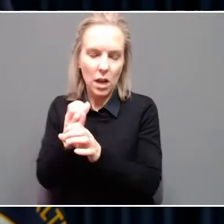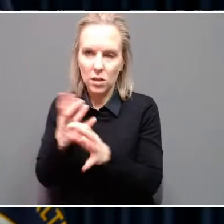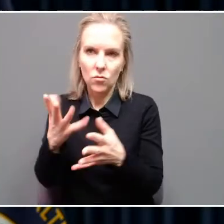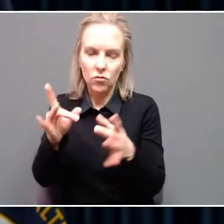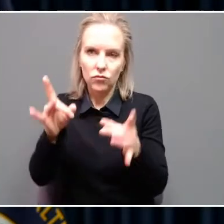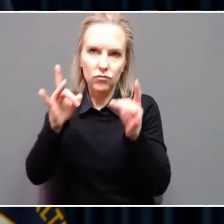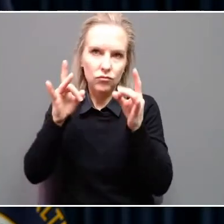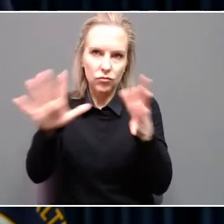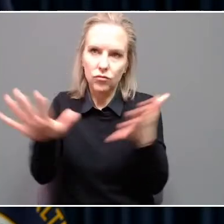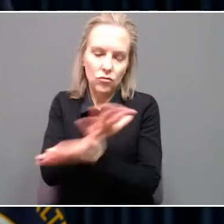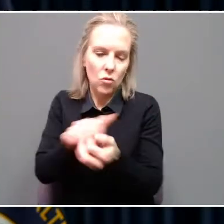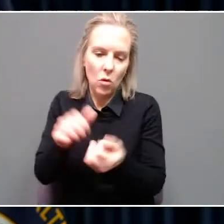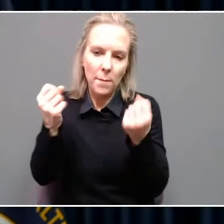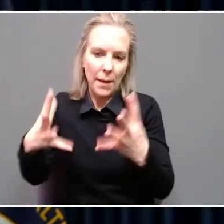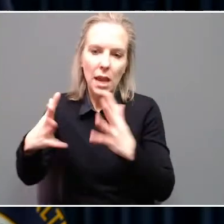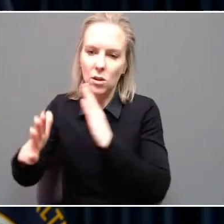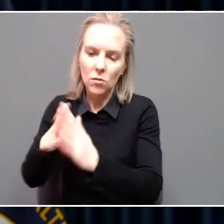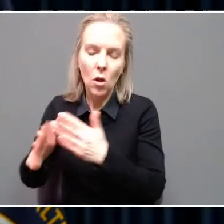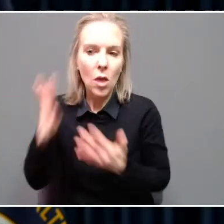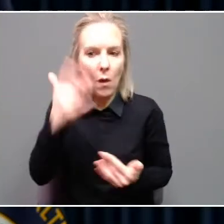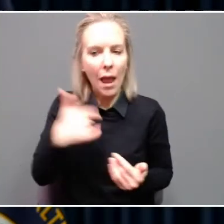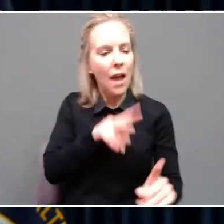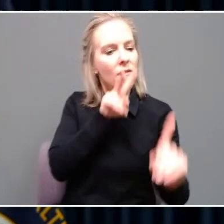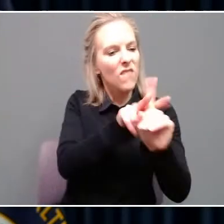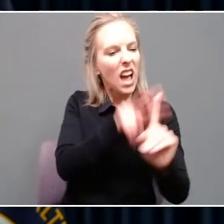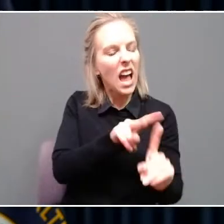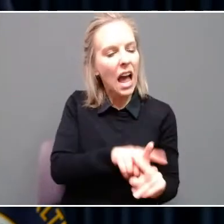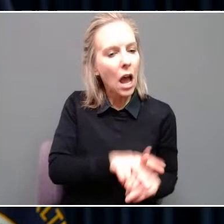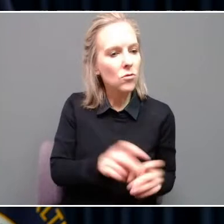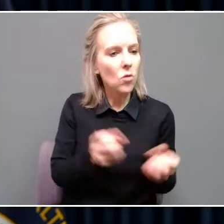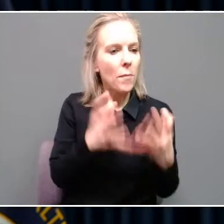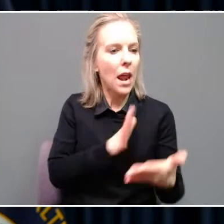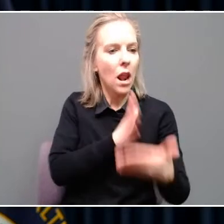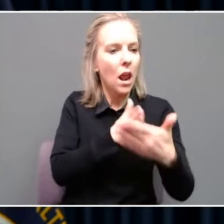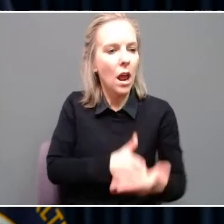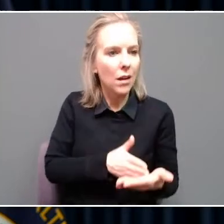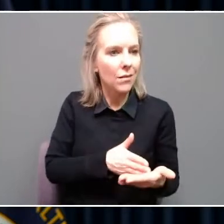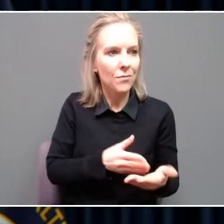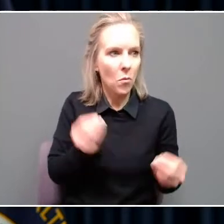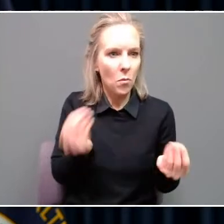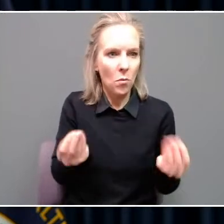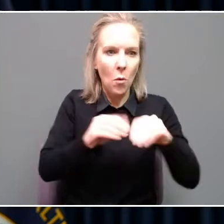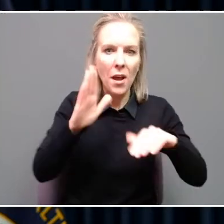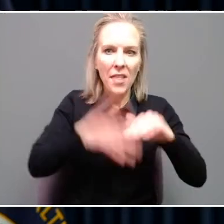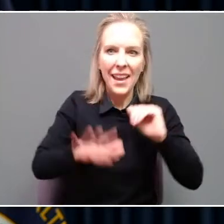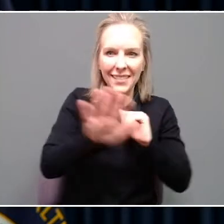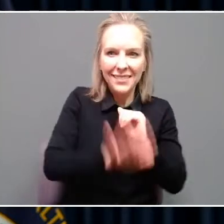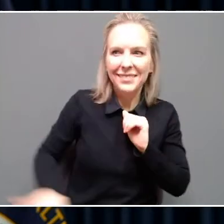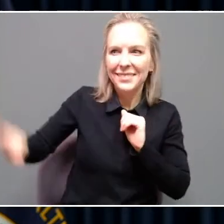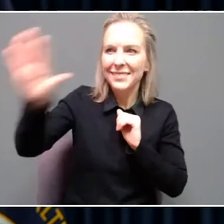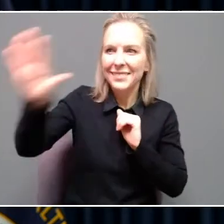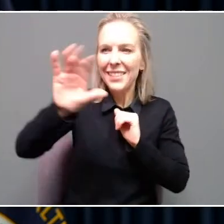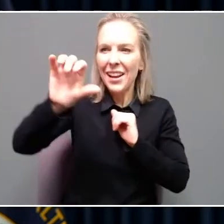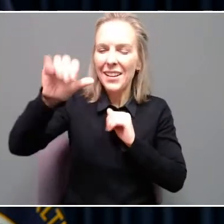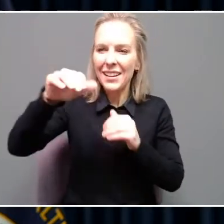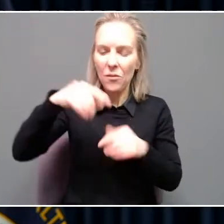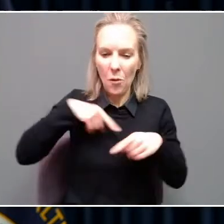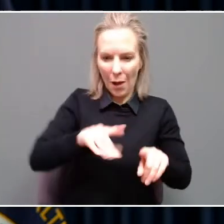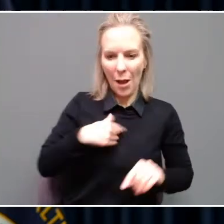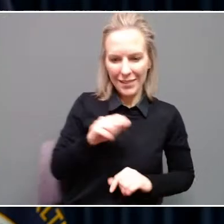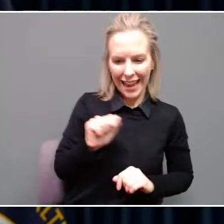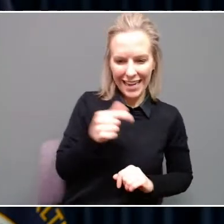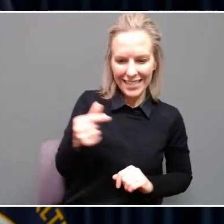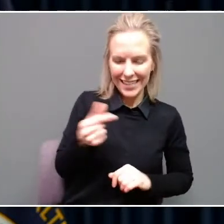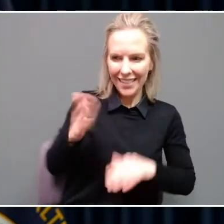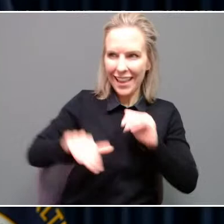these opioid lawsuits than any other AG in the country. And that's where these dollars are coming from. Cases that I filed, and I